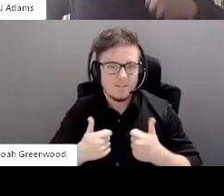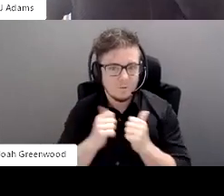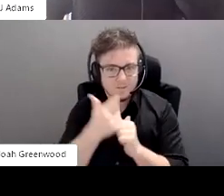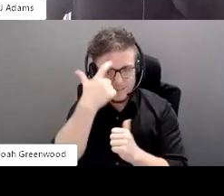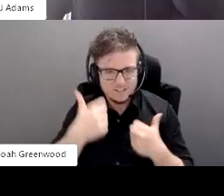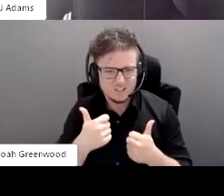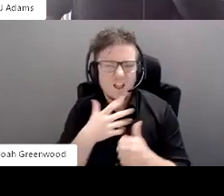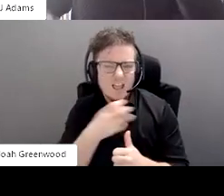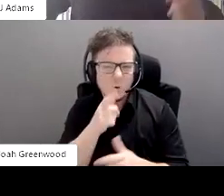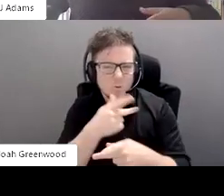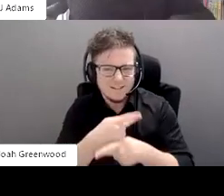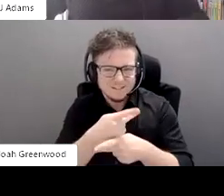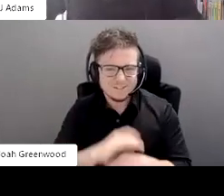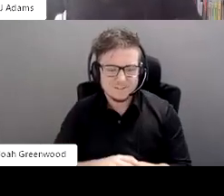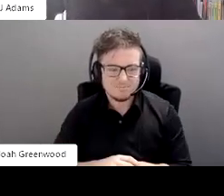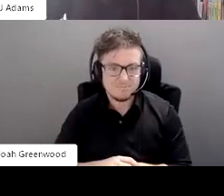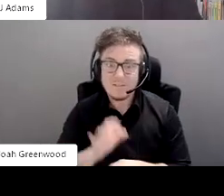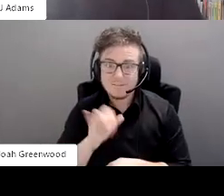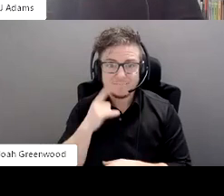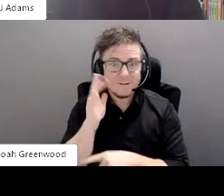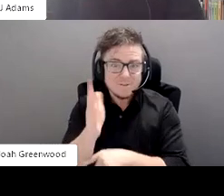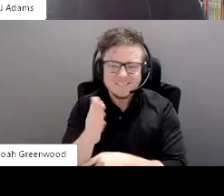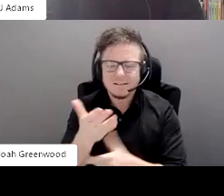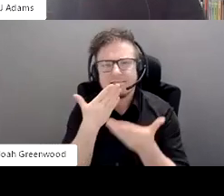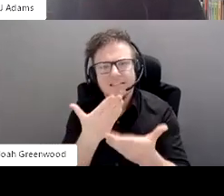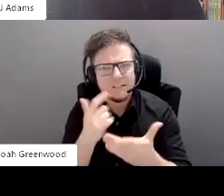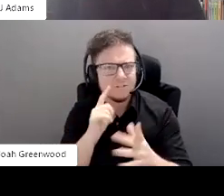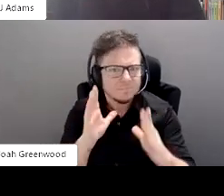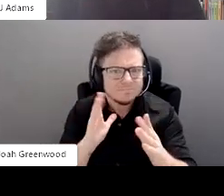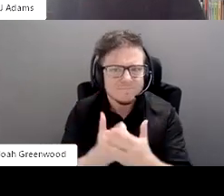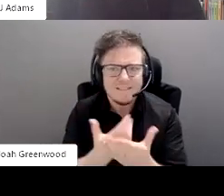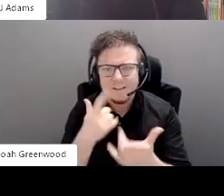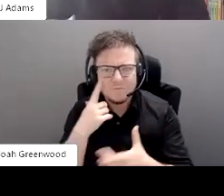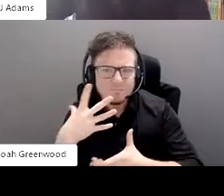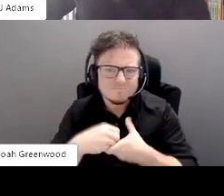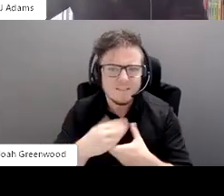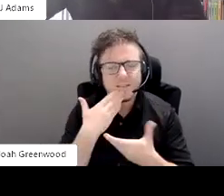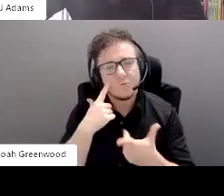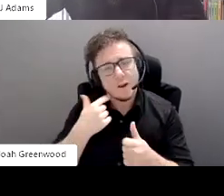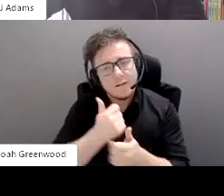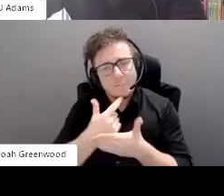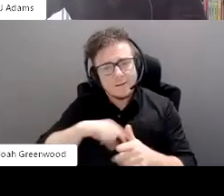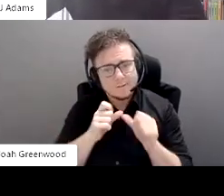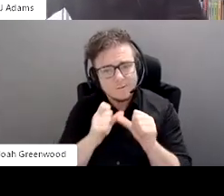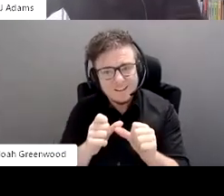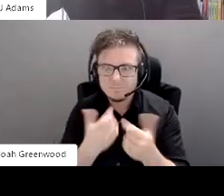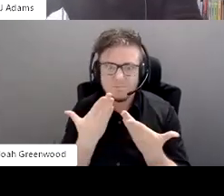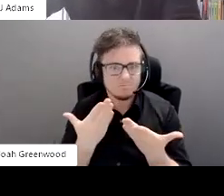that is my presentation. Thank you so much for listening. Thank you for helping us remain, and I'm more than happy to answer any questions you may